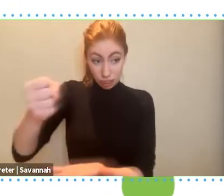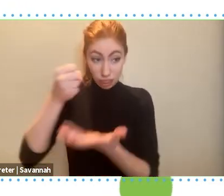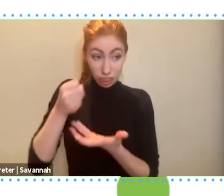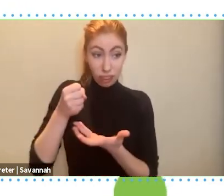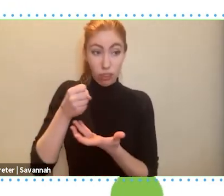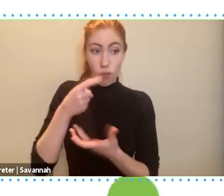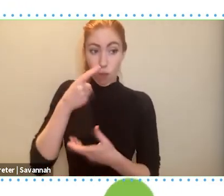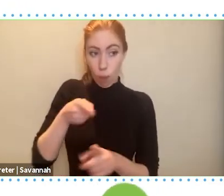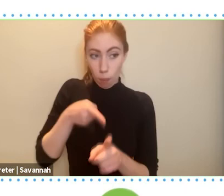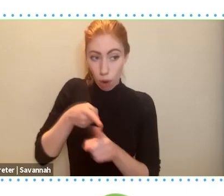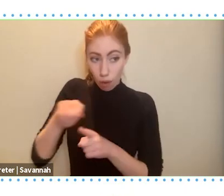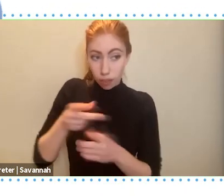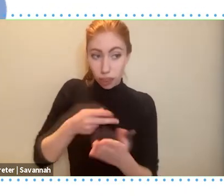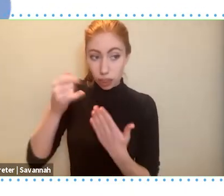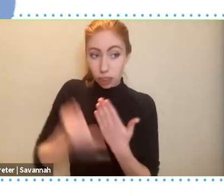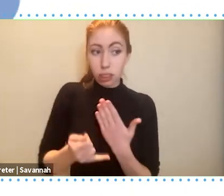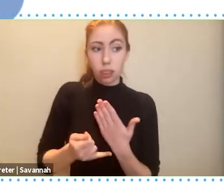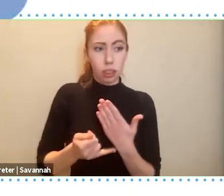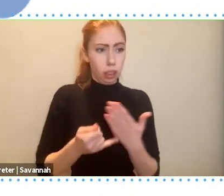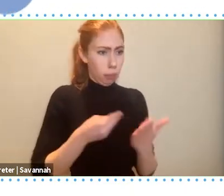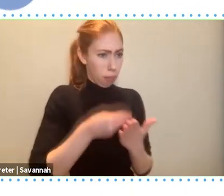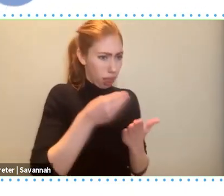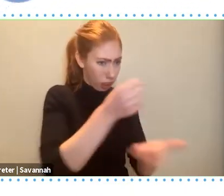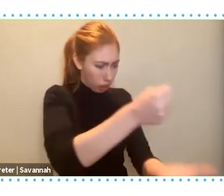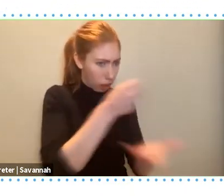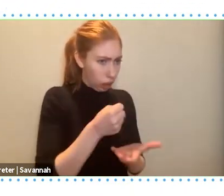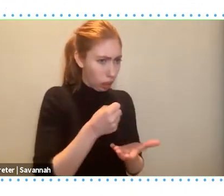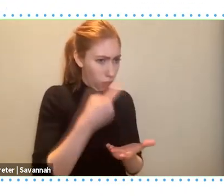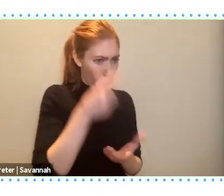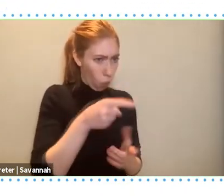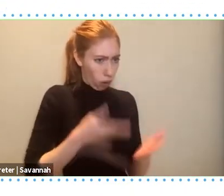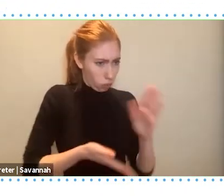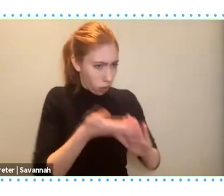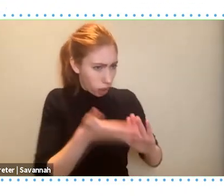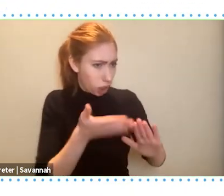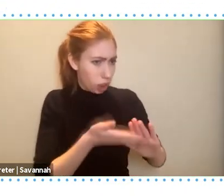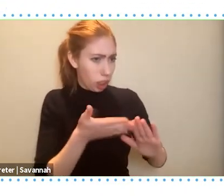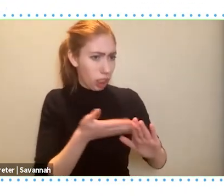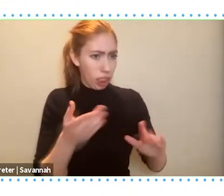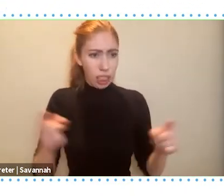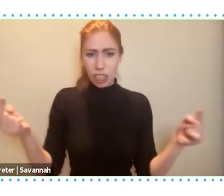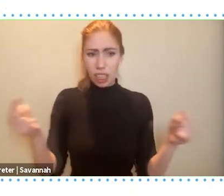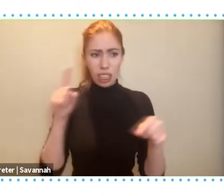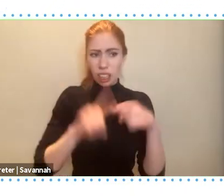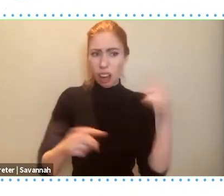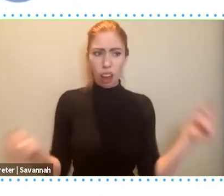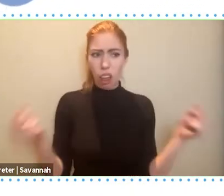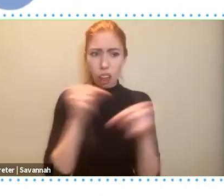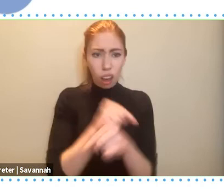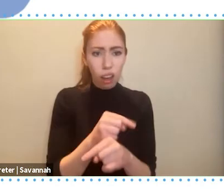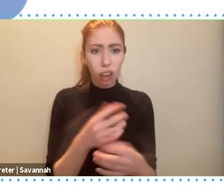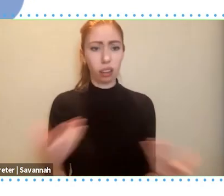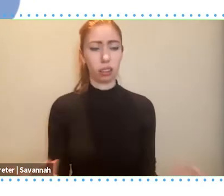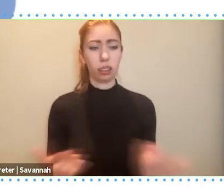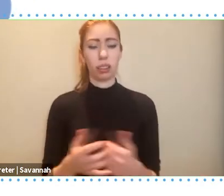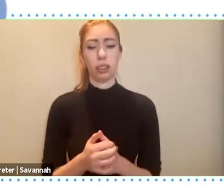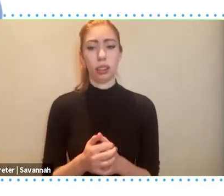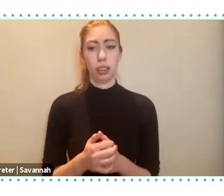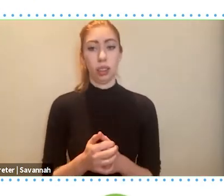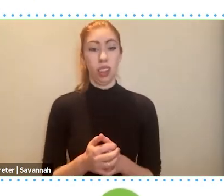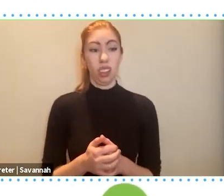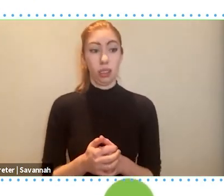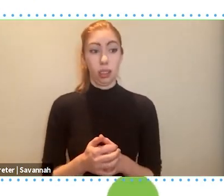kind of the kind of accounting that has to happen, and then in response the reporting is intense.